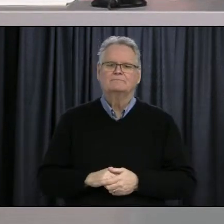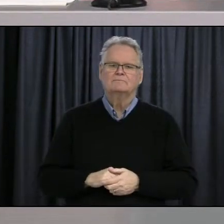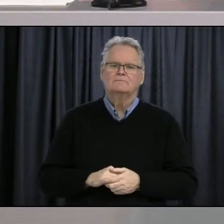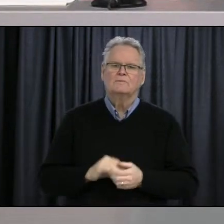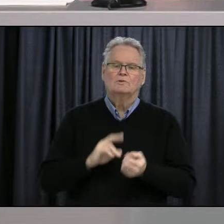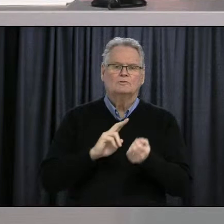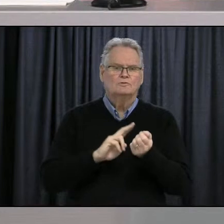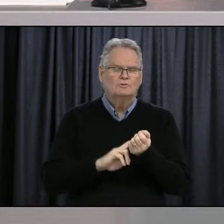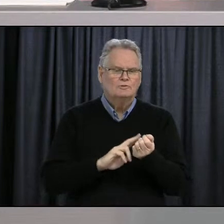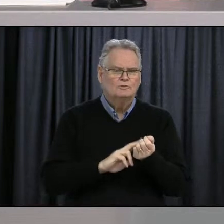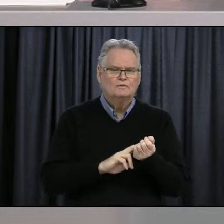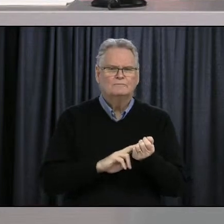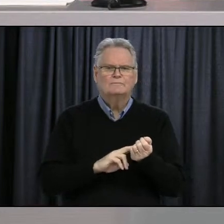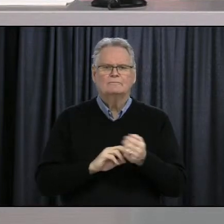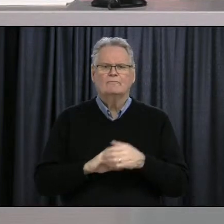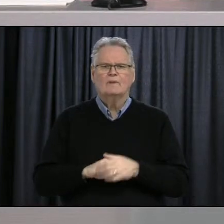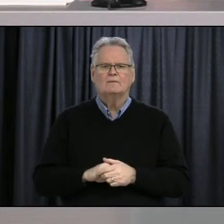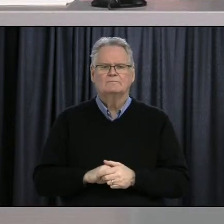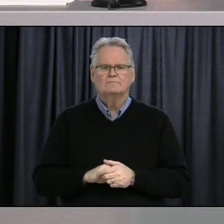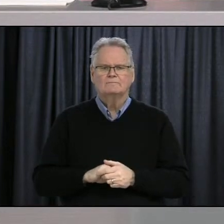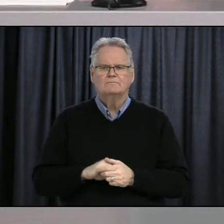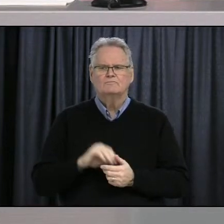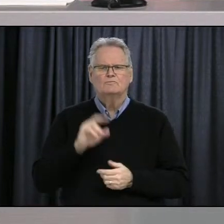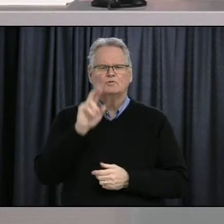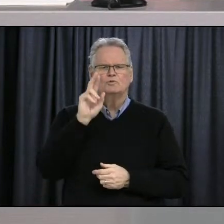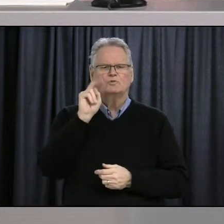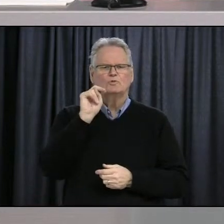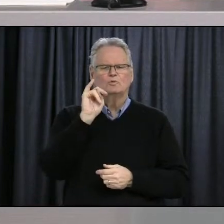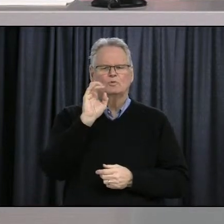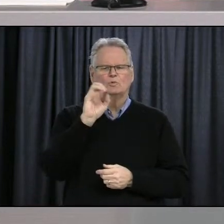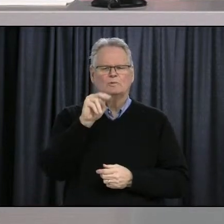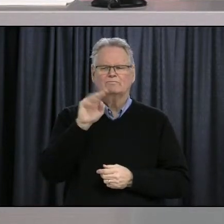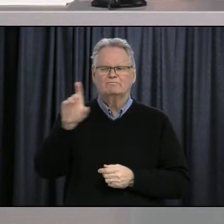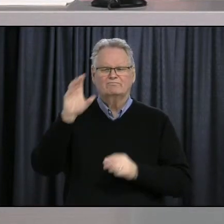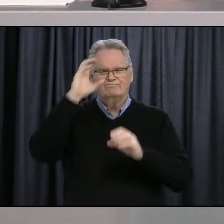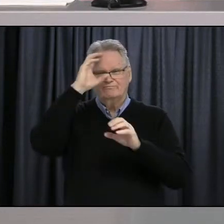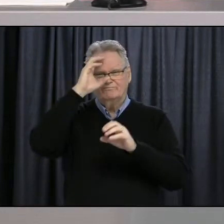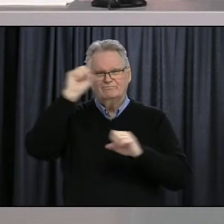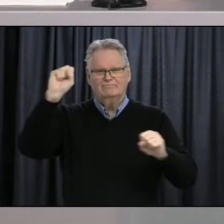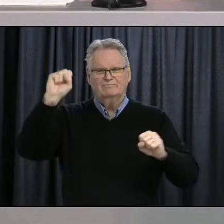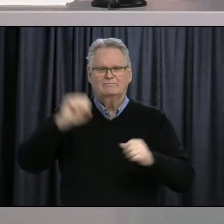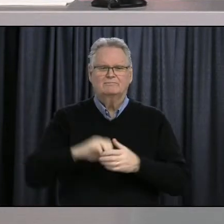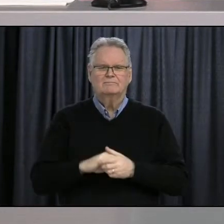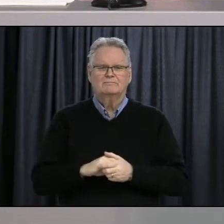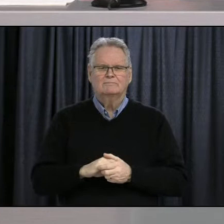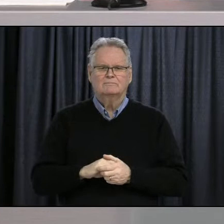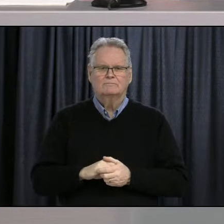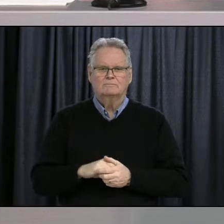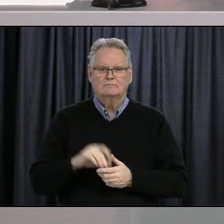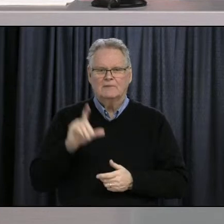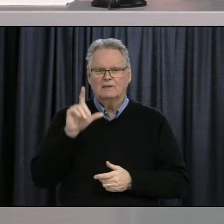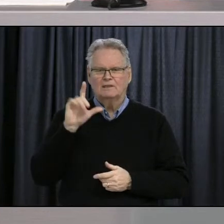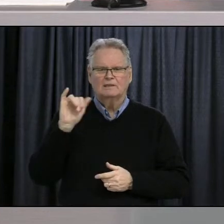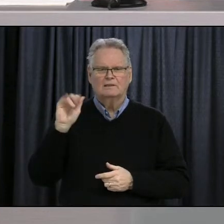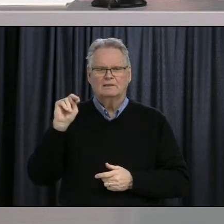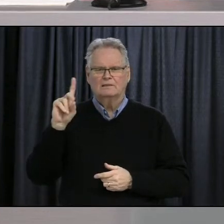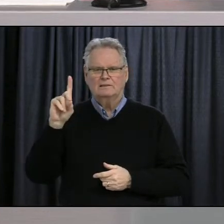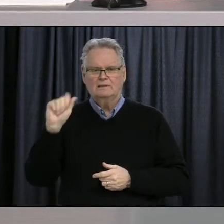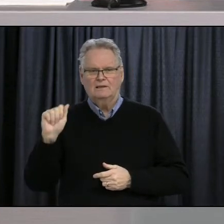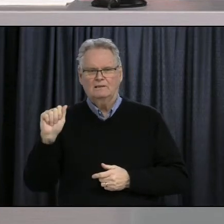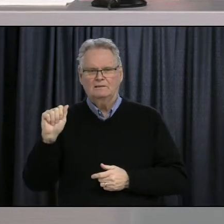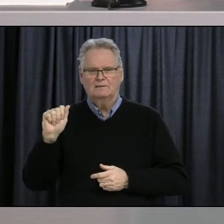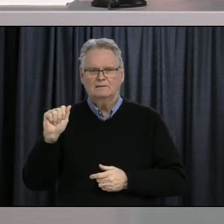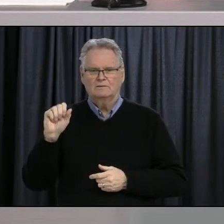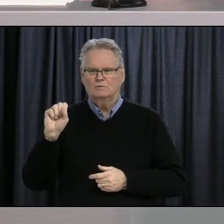president told VOCM's Linda Swain that 70% of nurses have yet to be vaccinated. I'm wondering if that's accurate and if